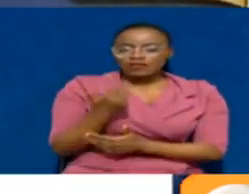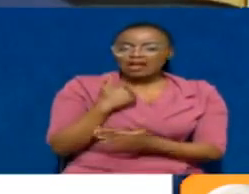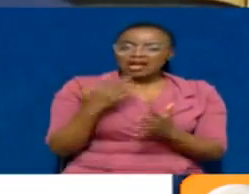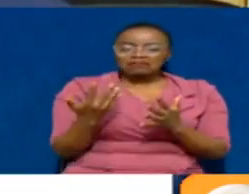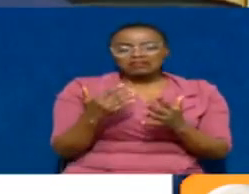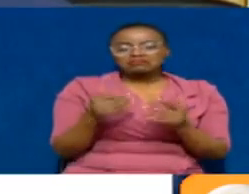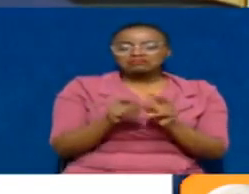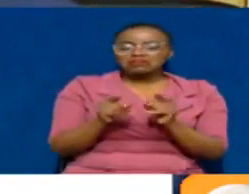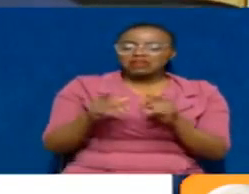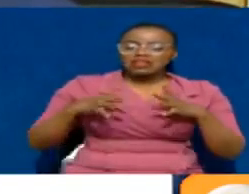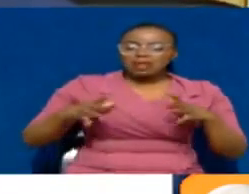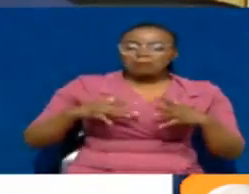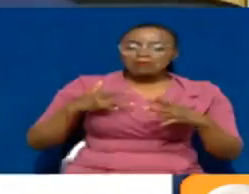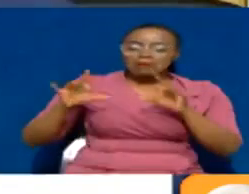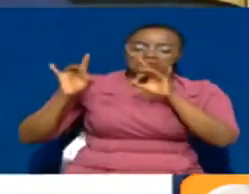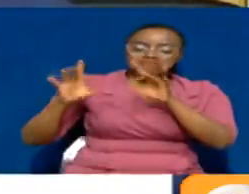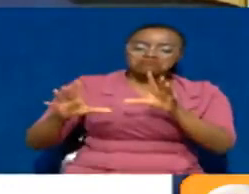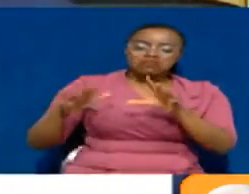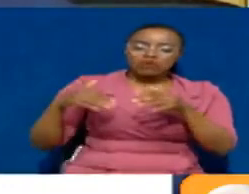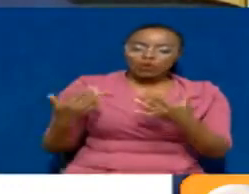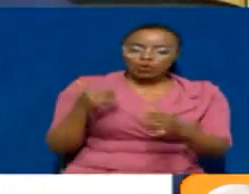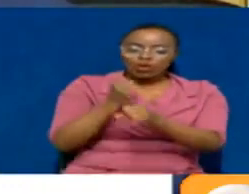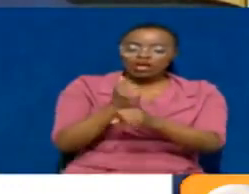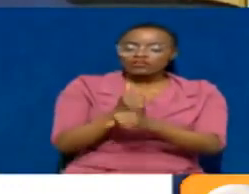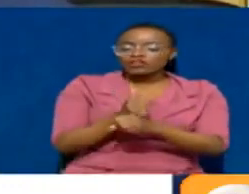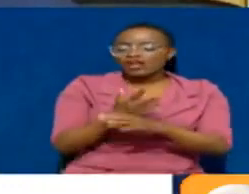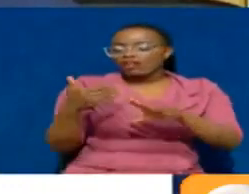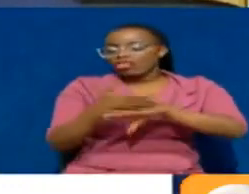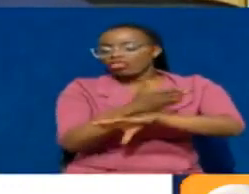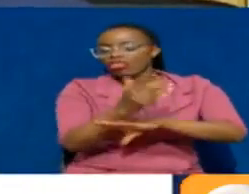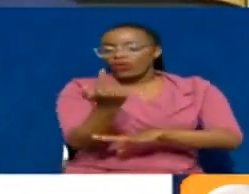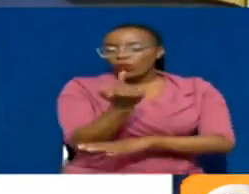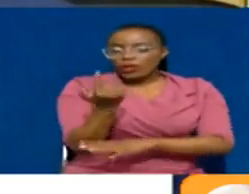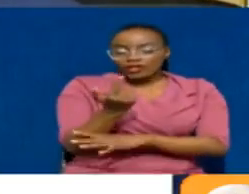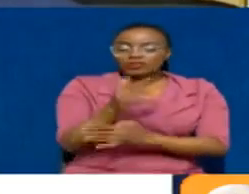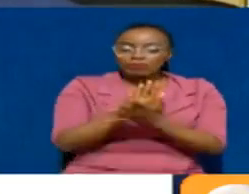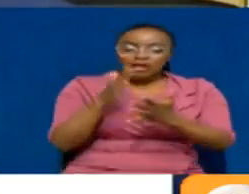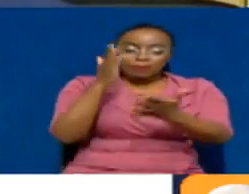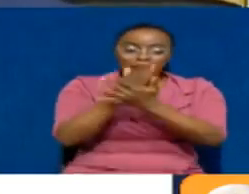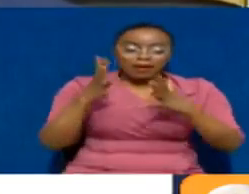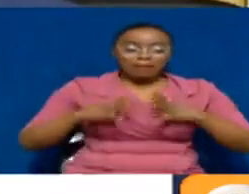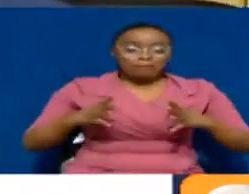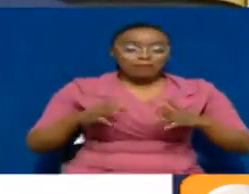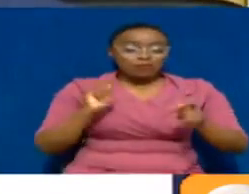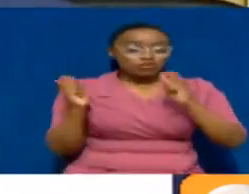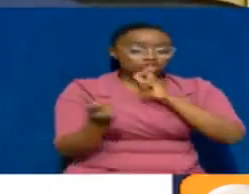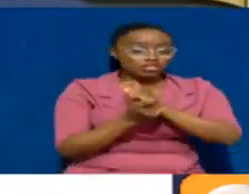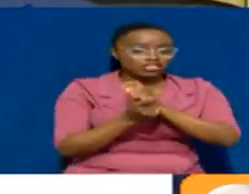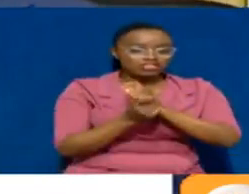in betrayal. And I think it's, to be realistic, people have not changed, they are the